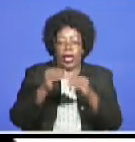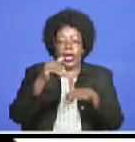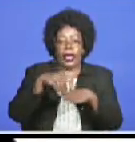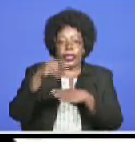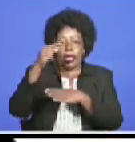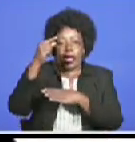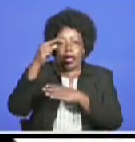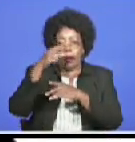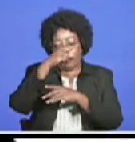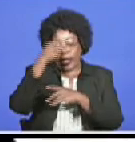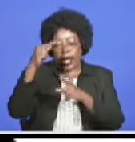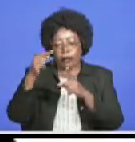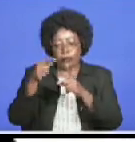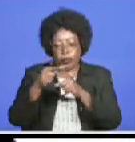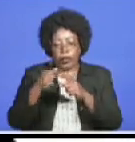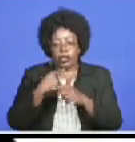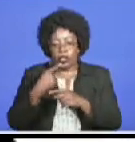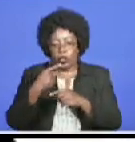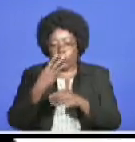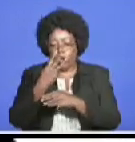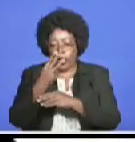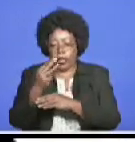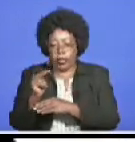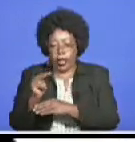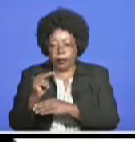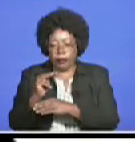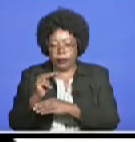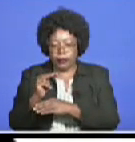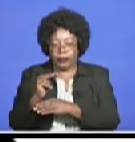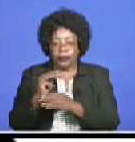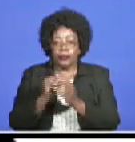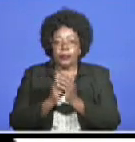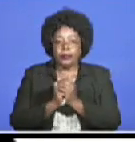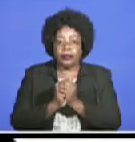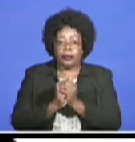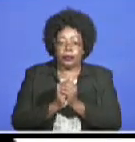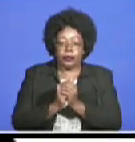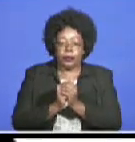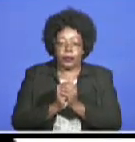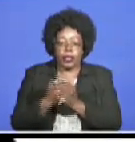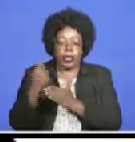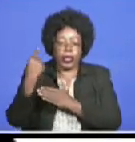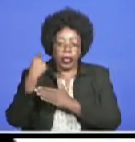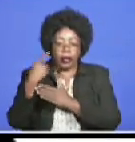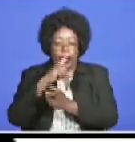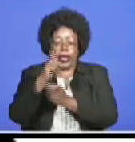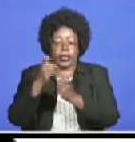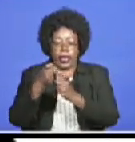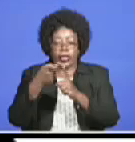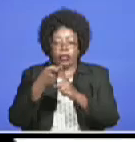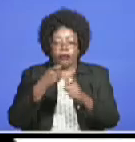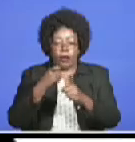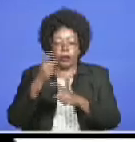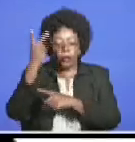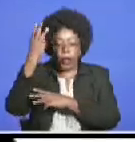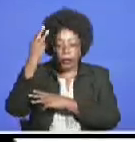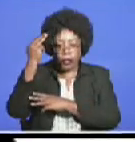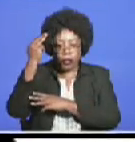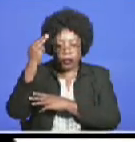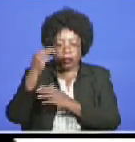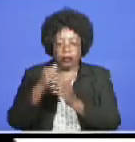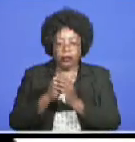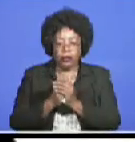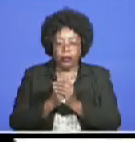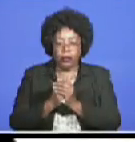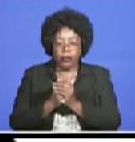week. The Family Islanders filled the Black Point All-Age School this past Tuesday evening to hear directly from the Prime Minister. The nation's chief